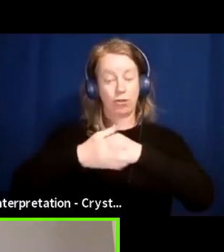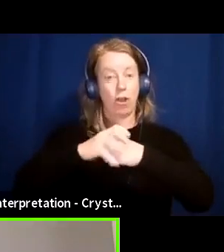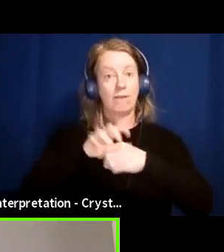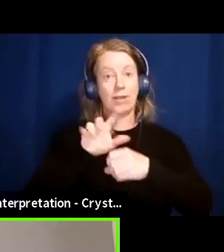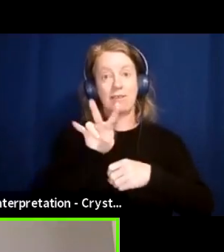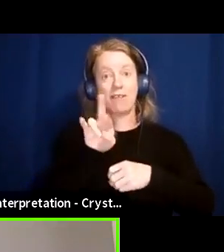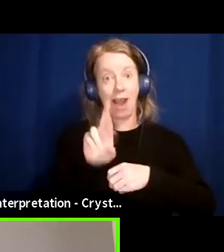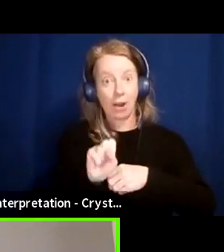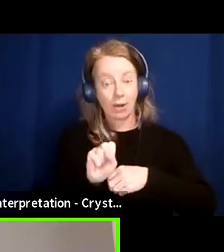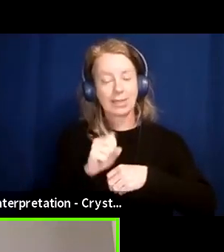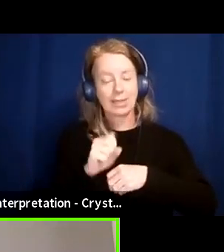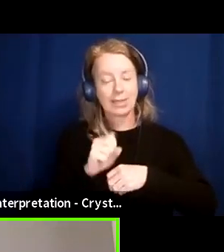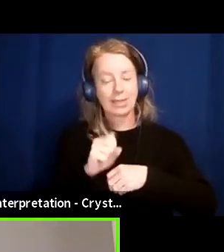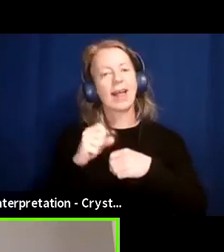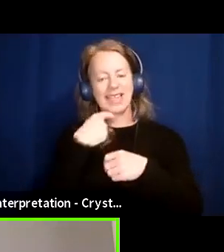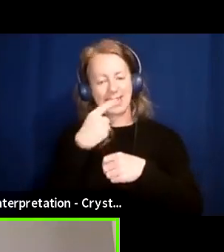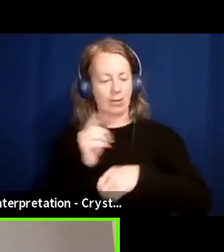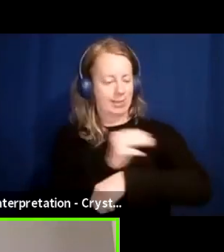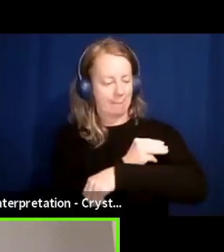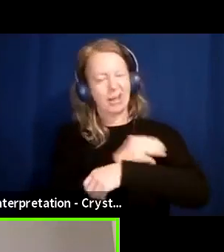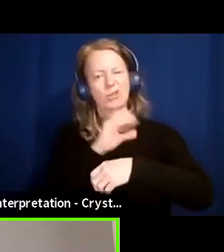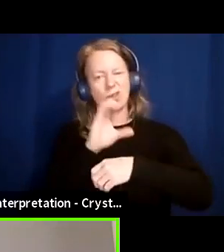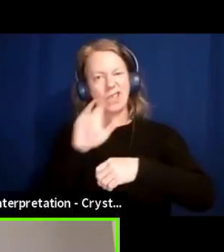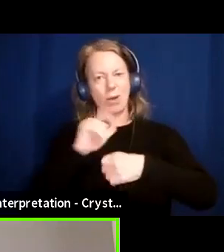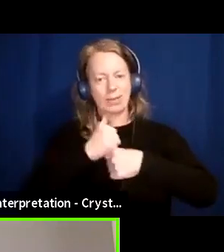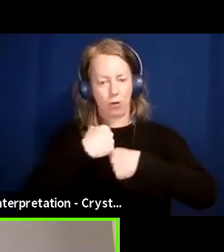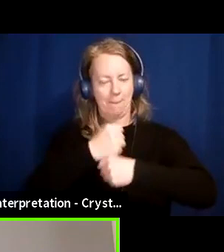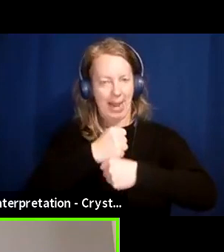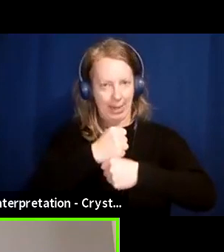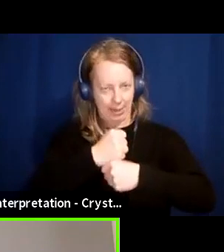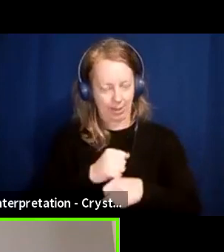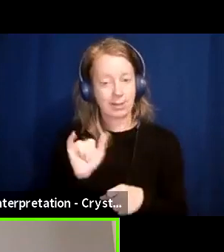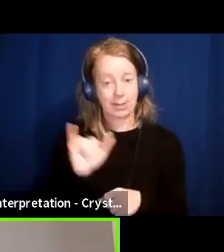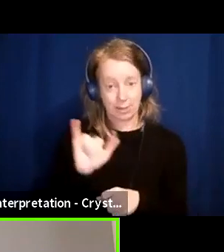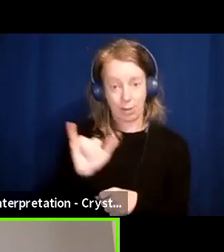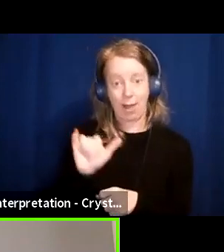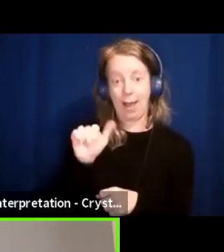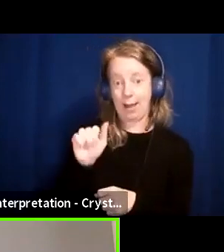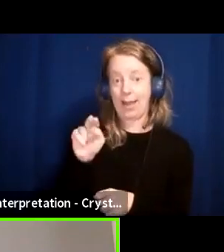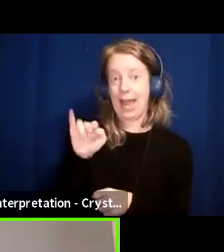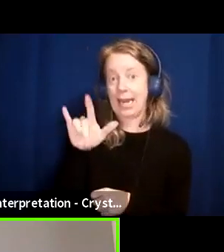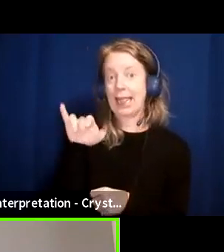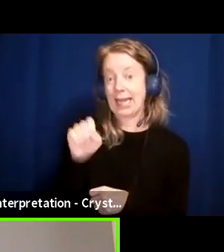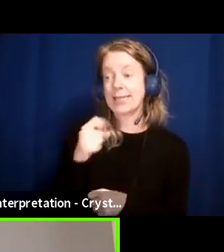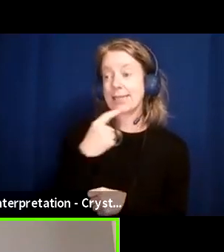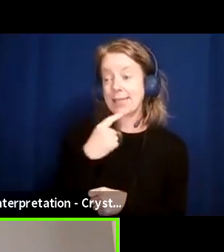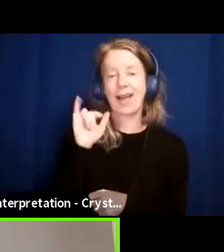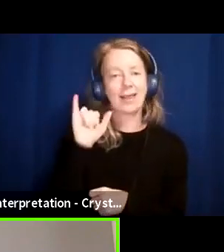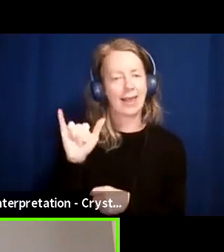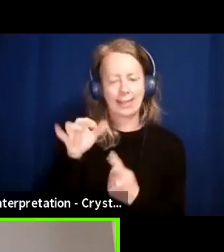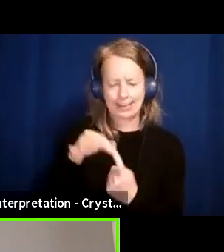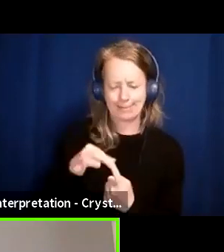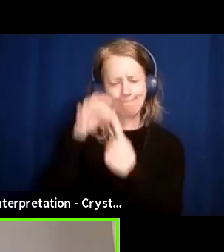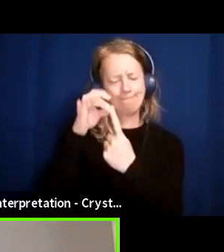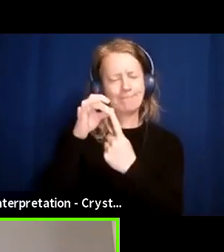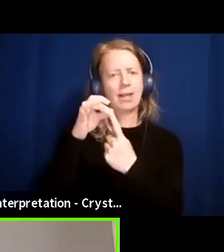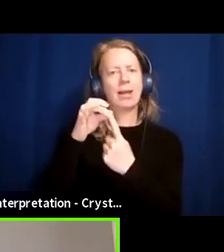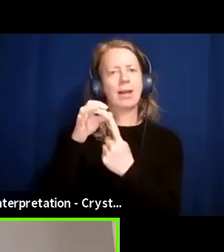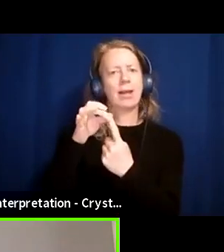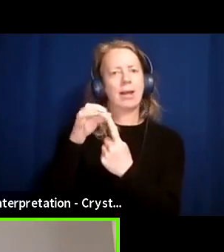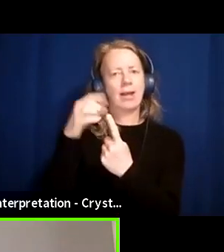And so, like Annelise said, that's very distinctive to the virus. It helps your body